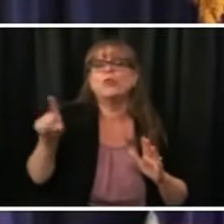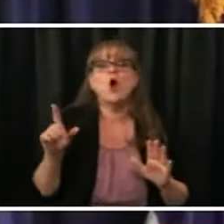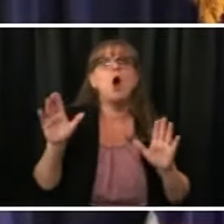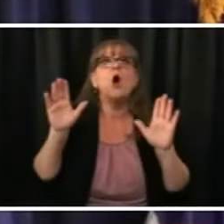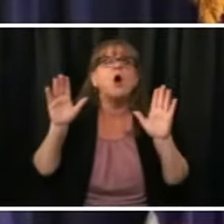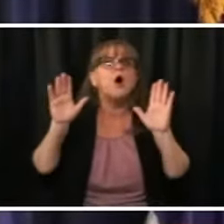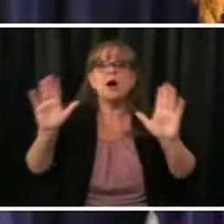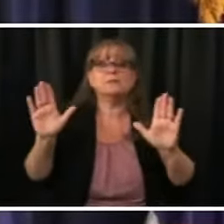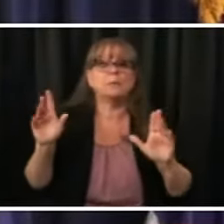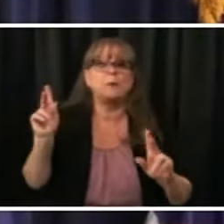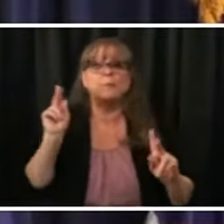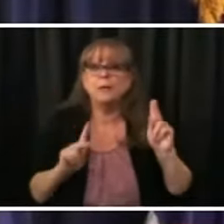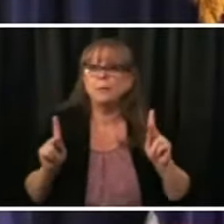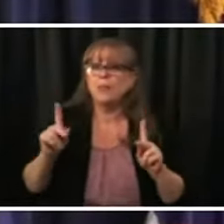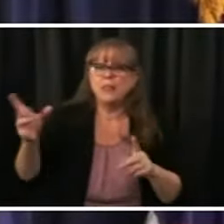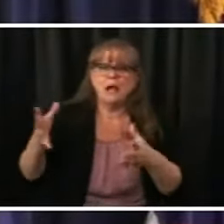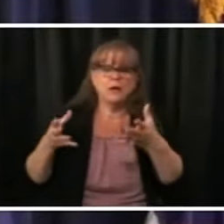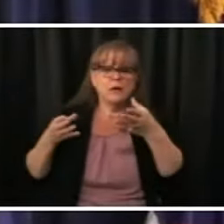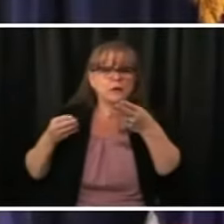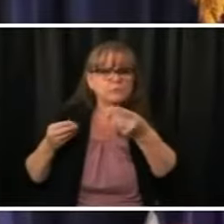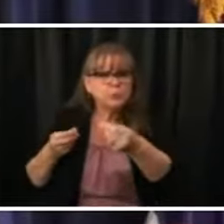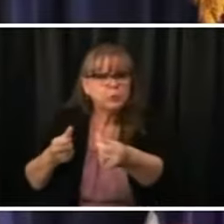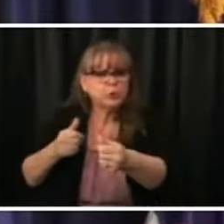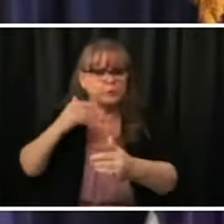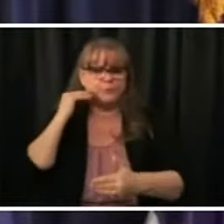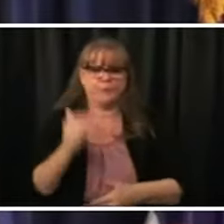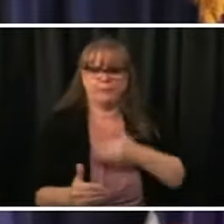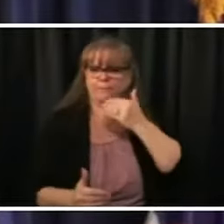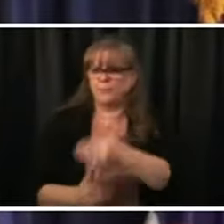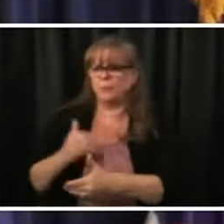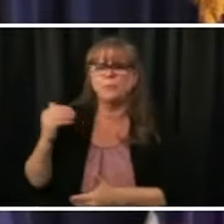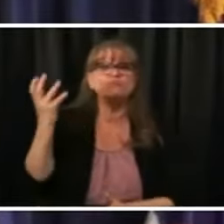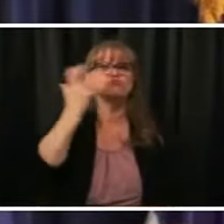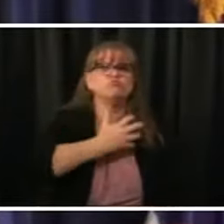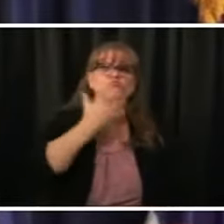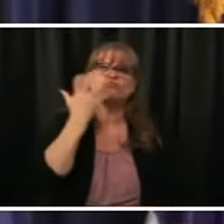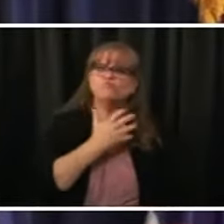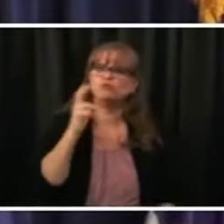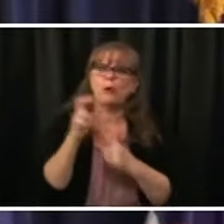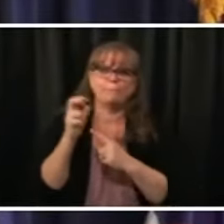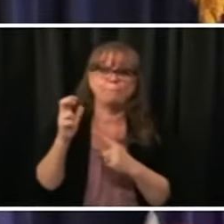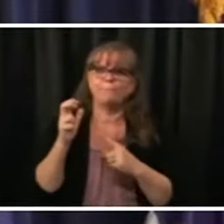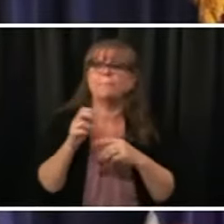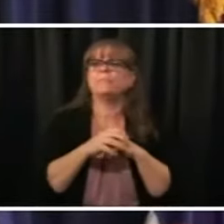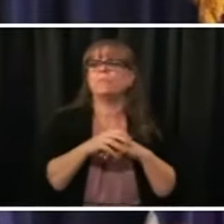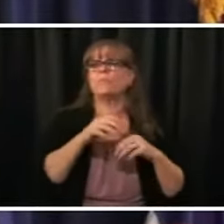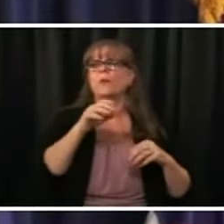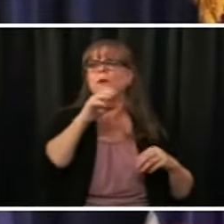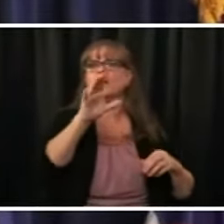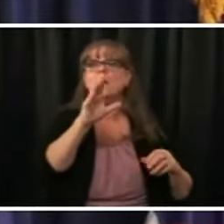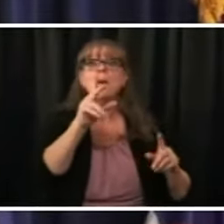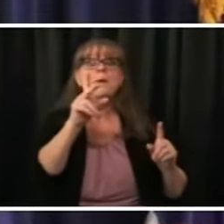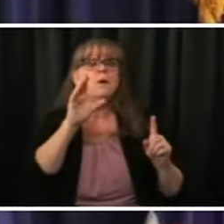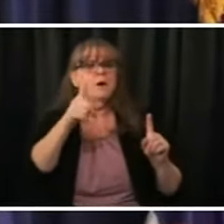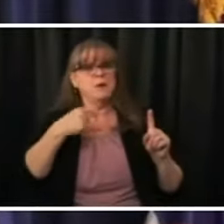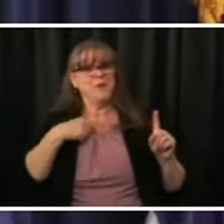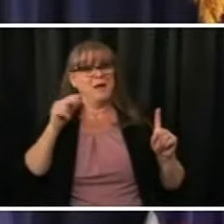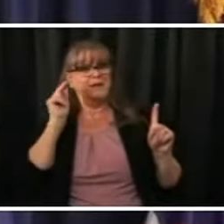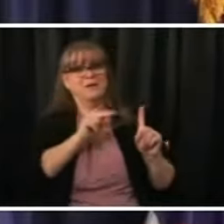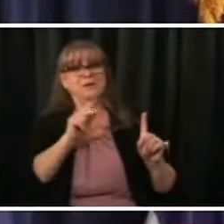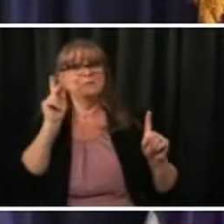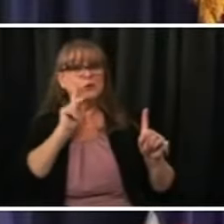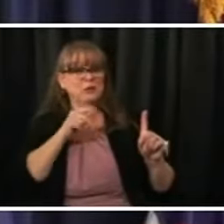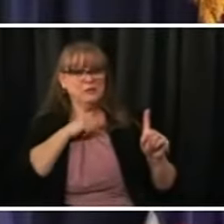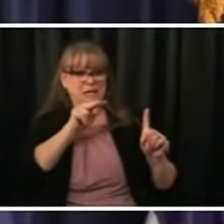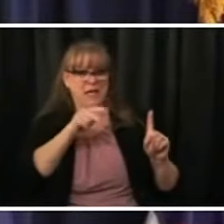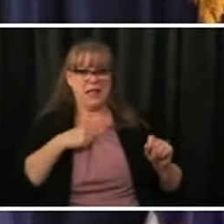well and efficiently. To share more about the personal experience of receiving the vaccine, because I know there's folks out there, I may get it, I may want to wait.